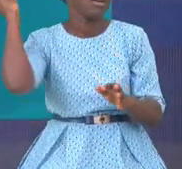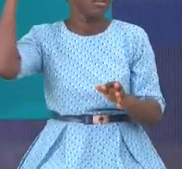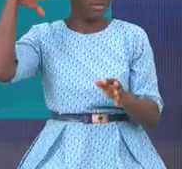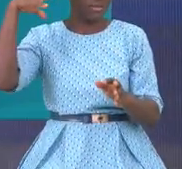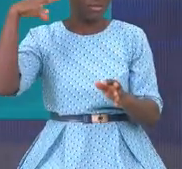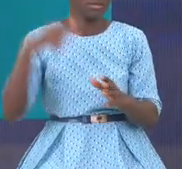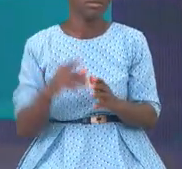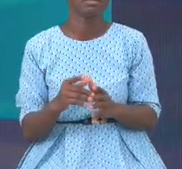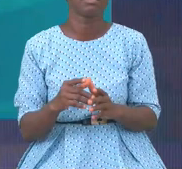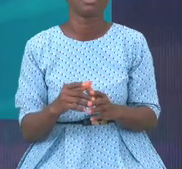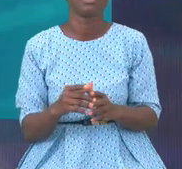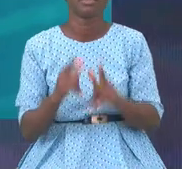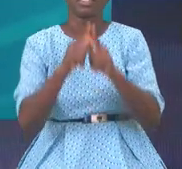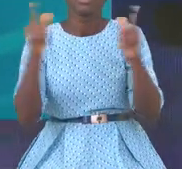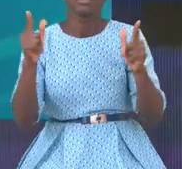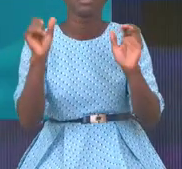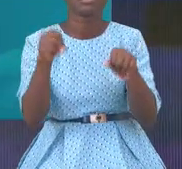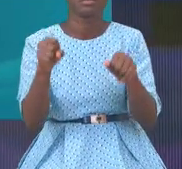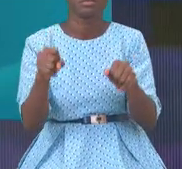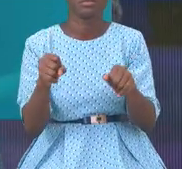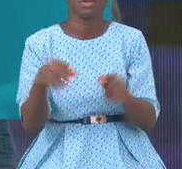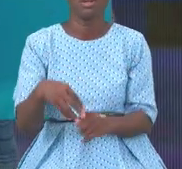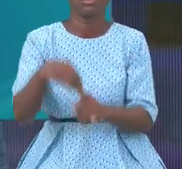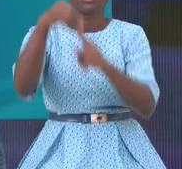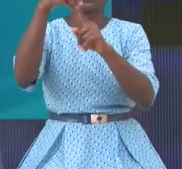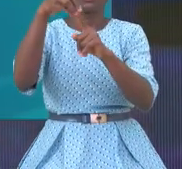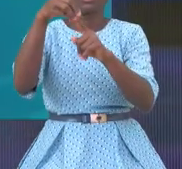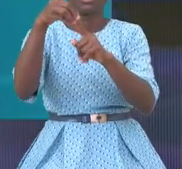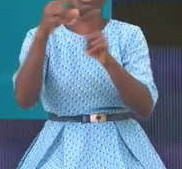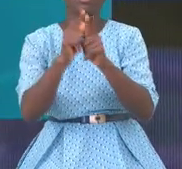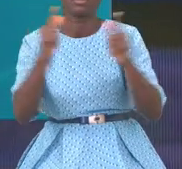Supernatural possibilities, uncountable.